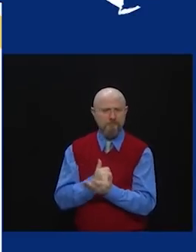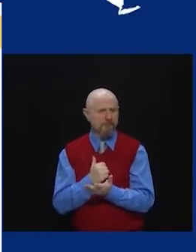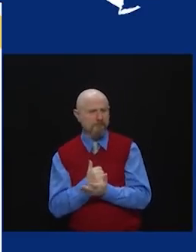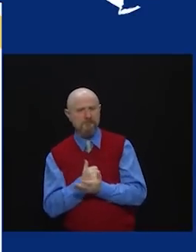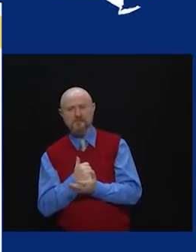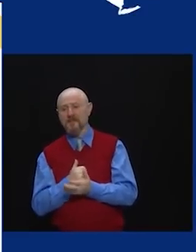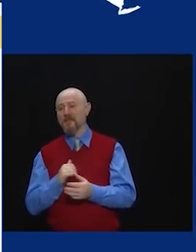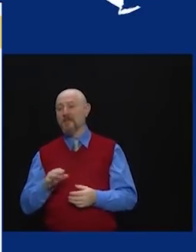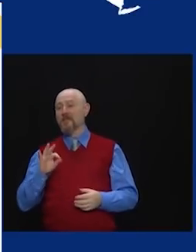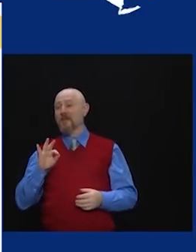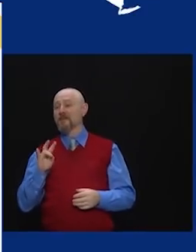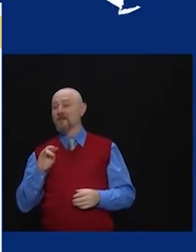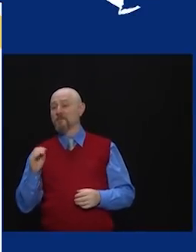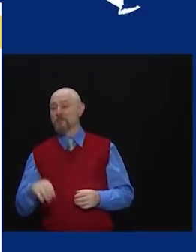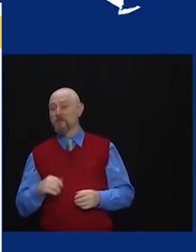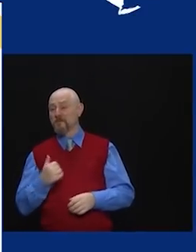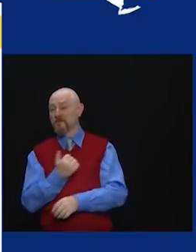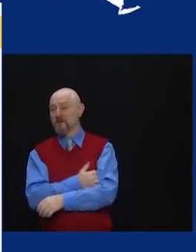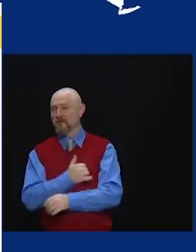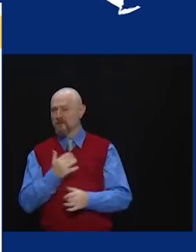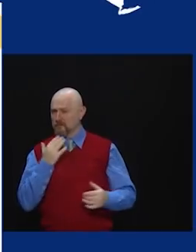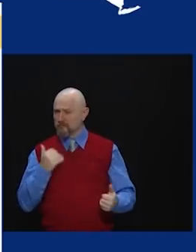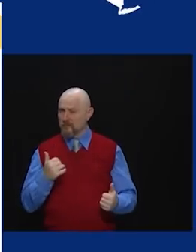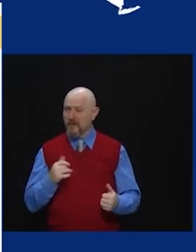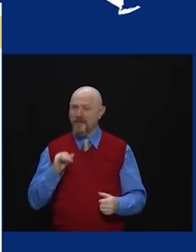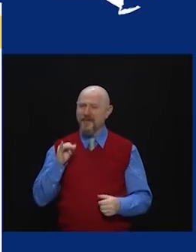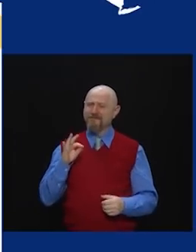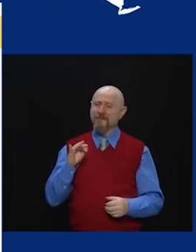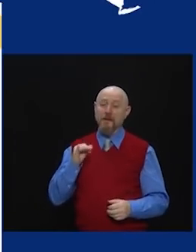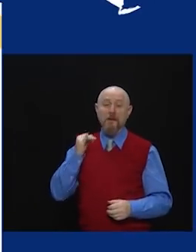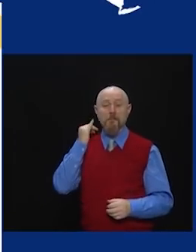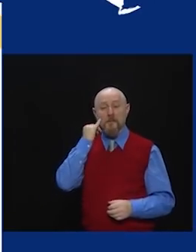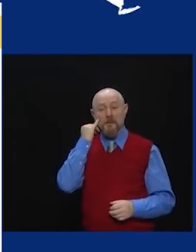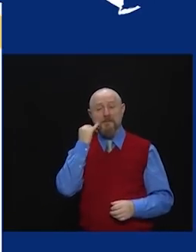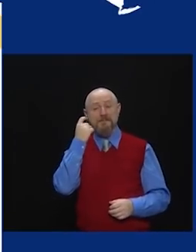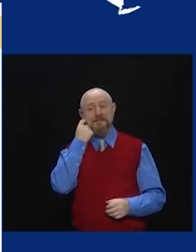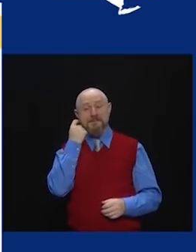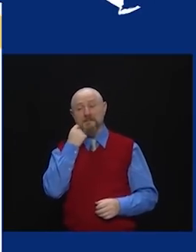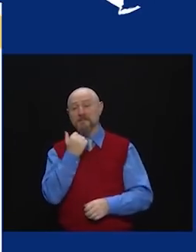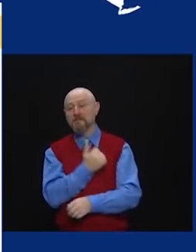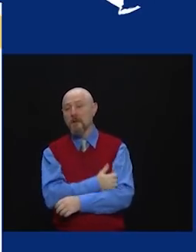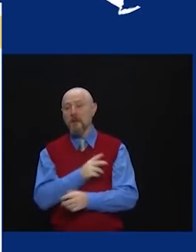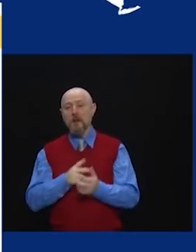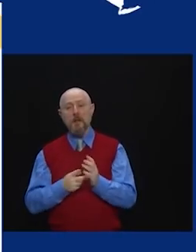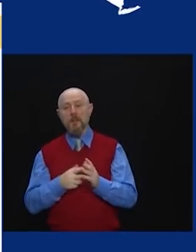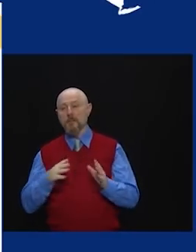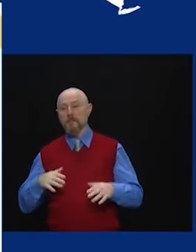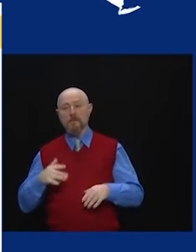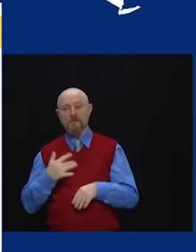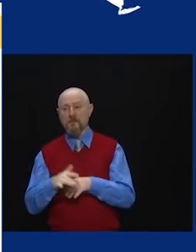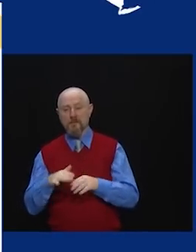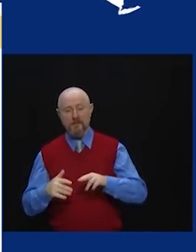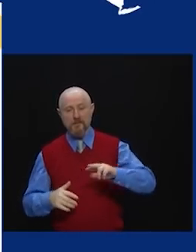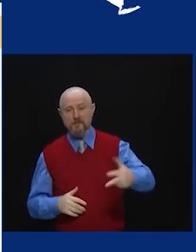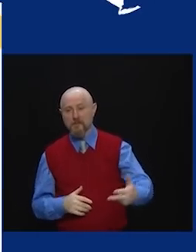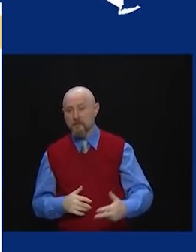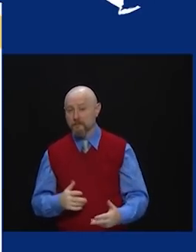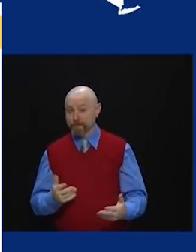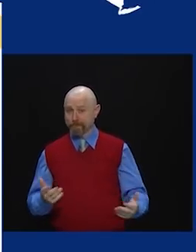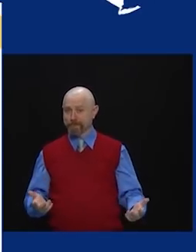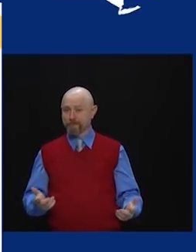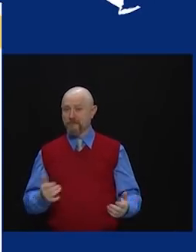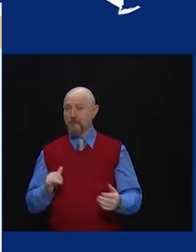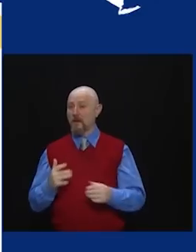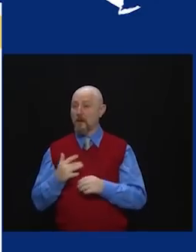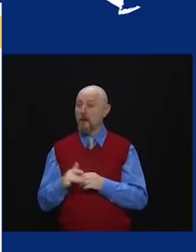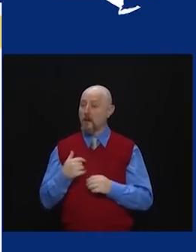were just vaccinated just this fall, they're not eligible for a booster yet. But of those who are vaccinated, 73 are already boosted. I want to get that higher. This